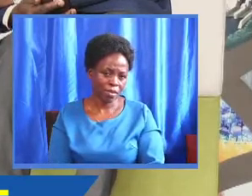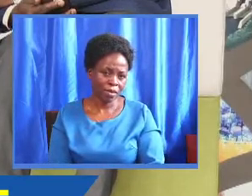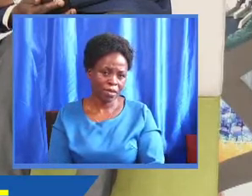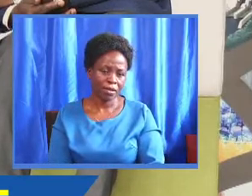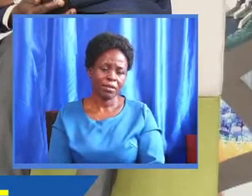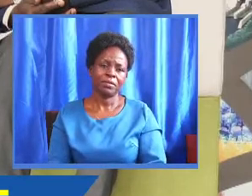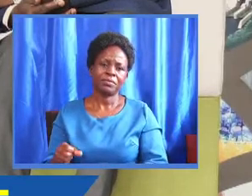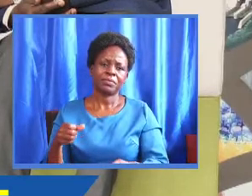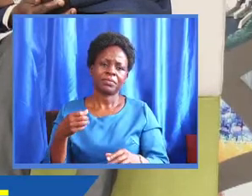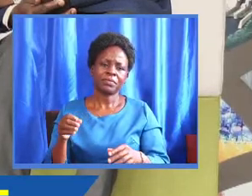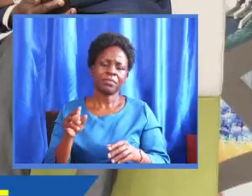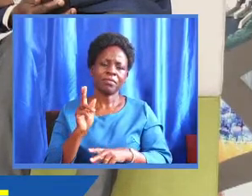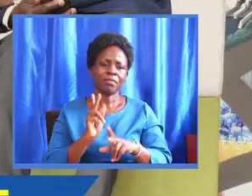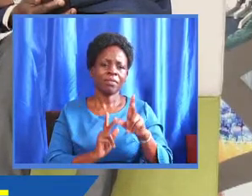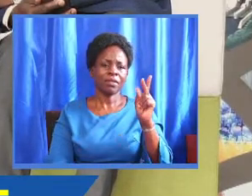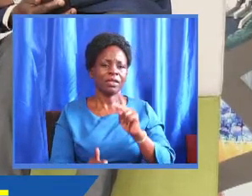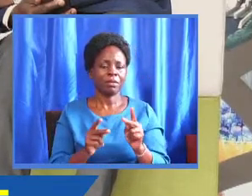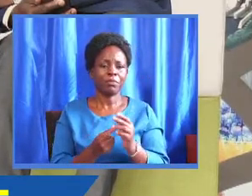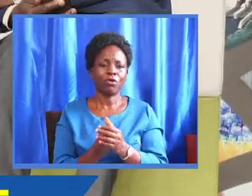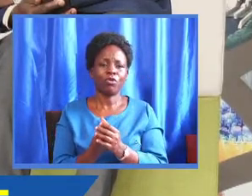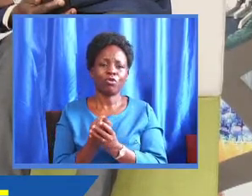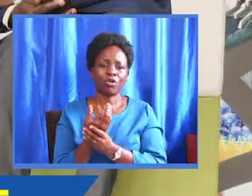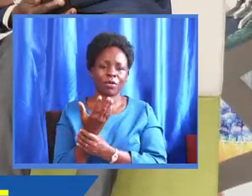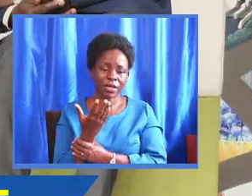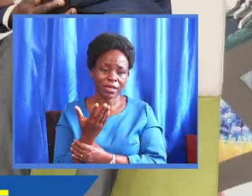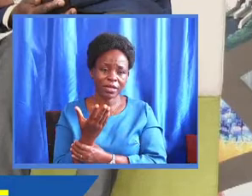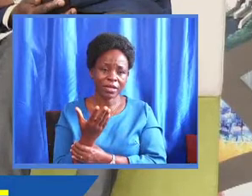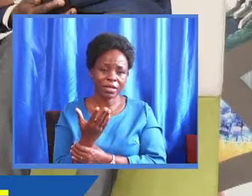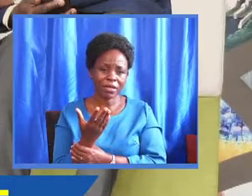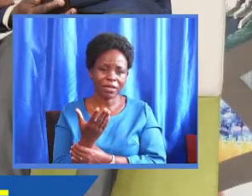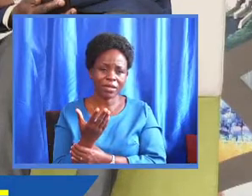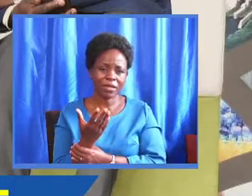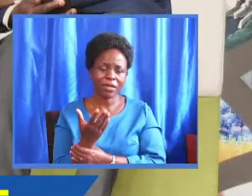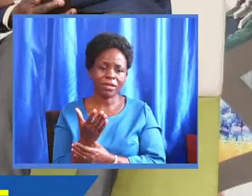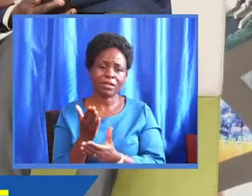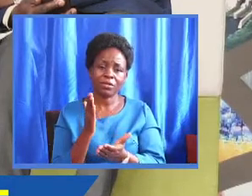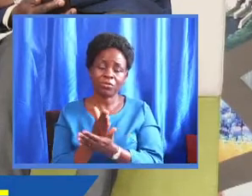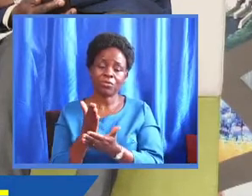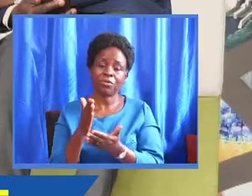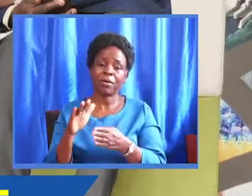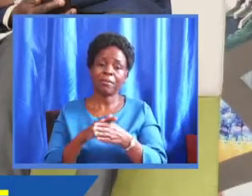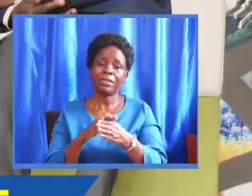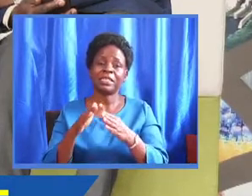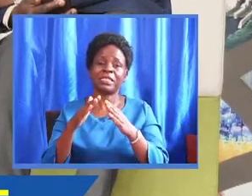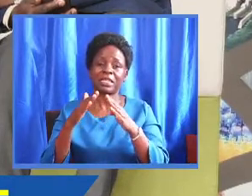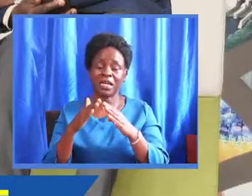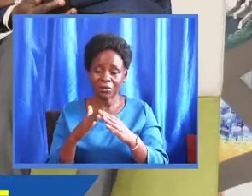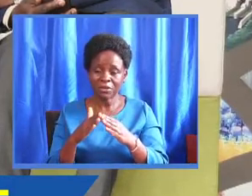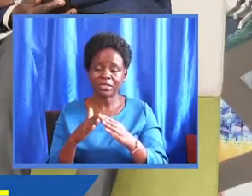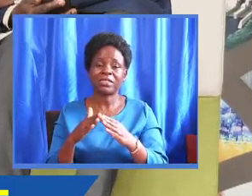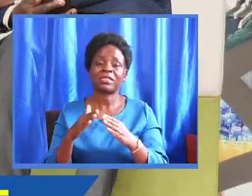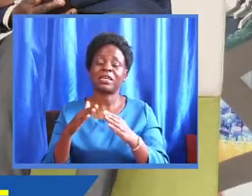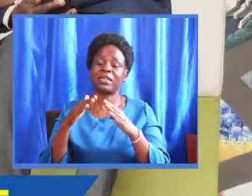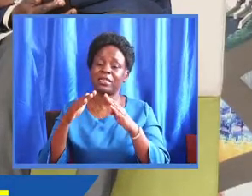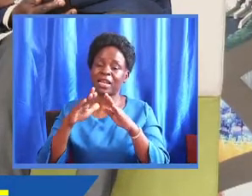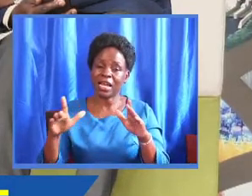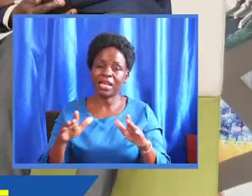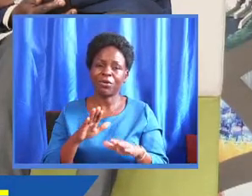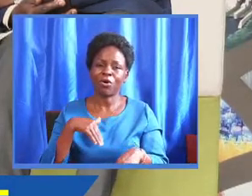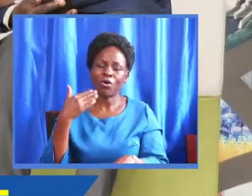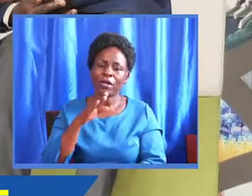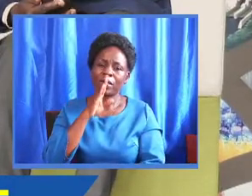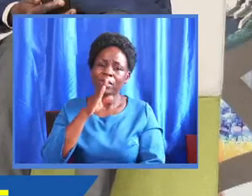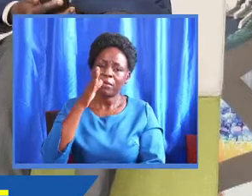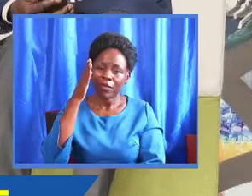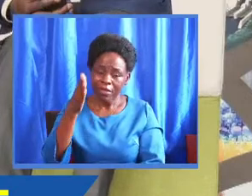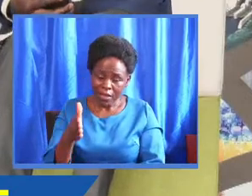as the population keeps growing, real estate demand will always be there. And we know